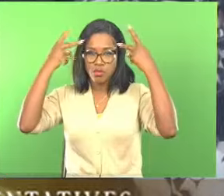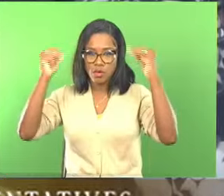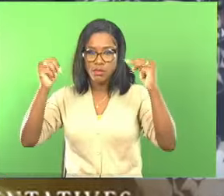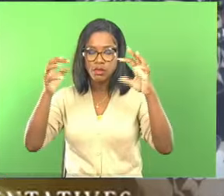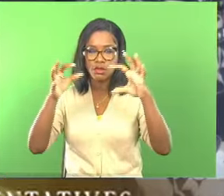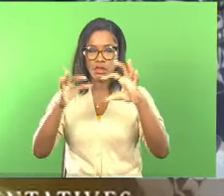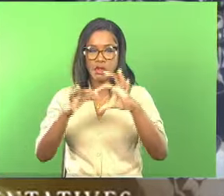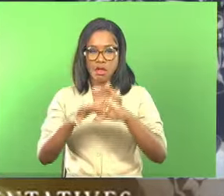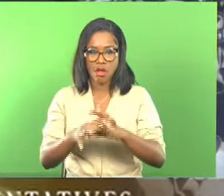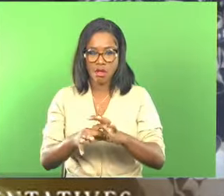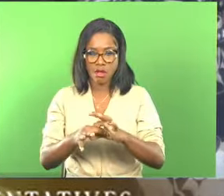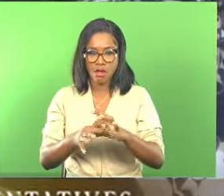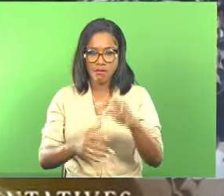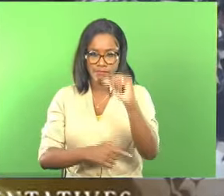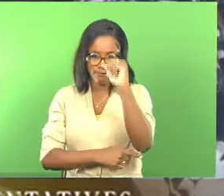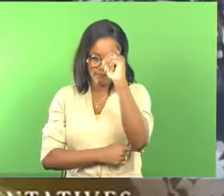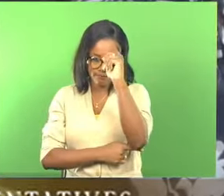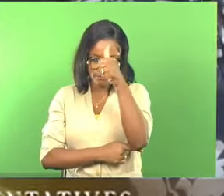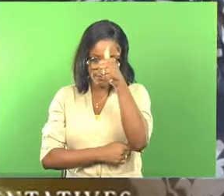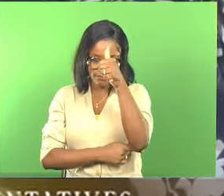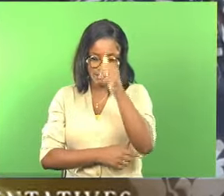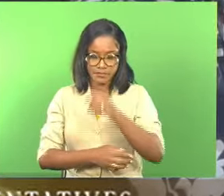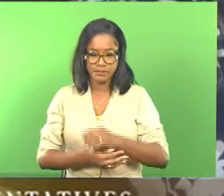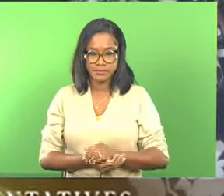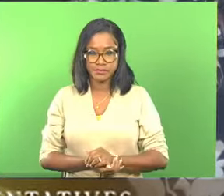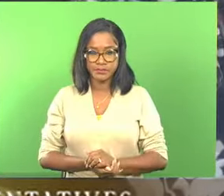the Republic of India.